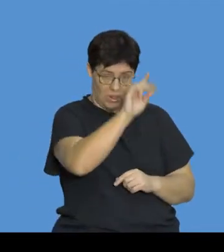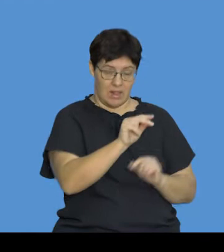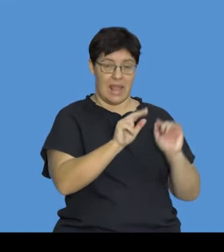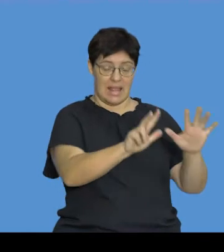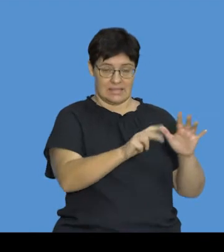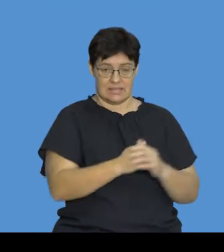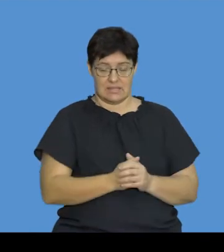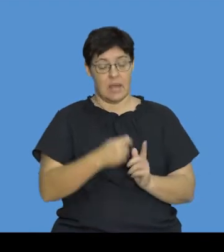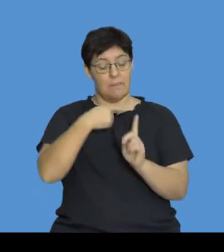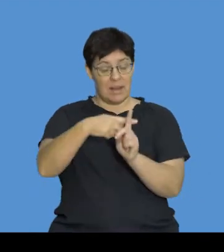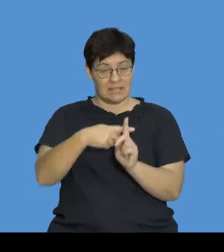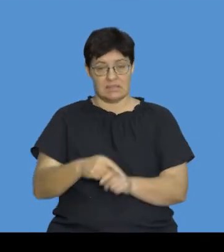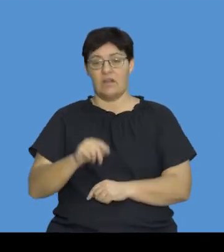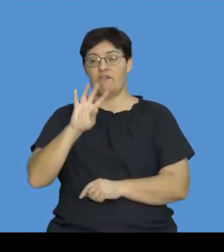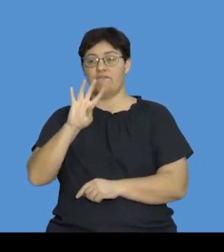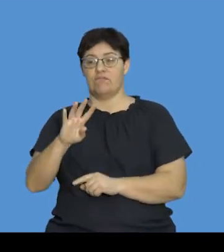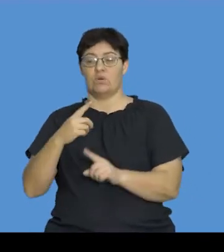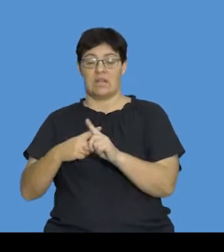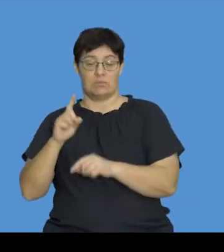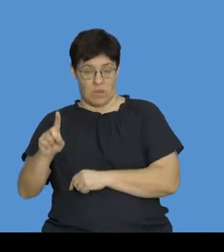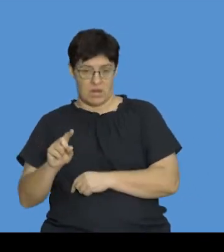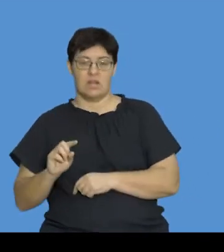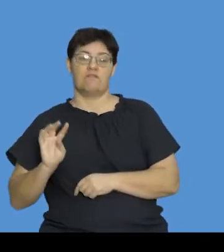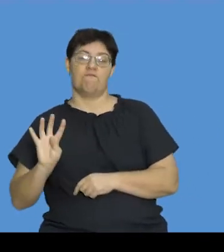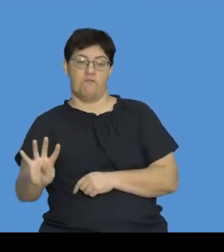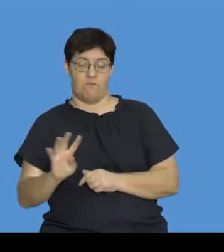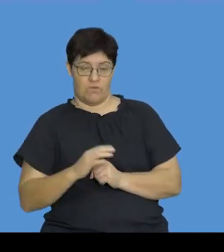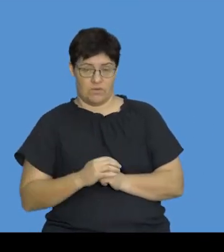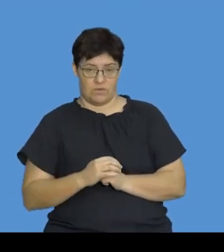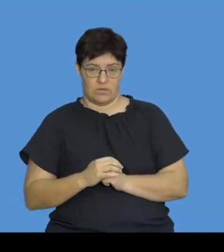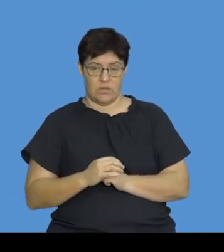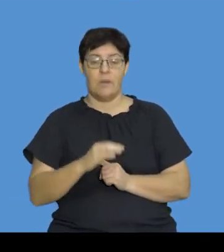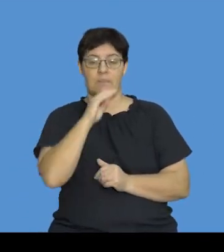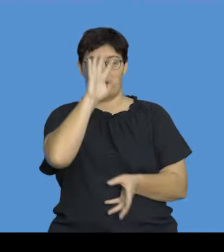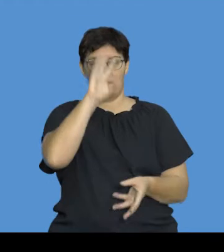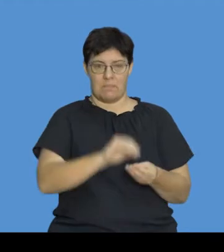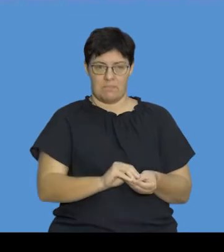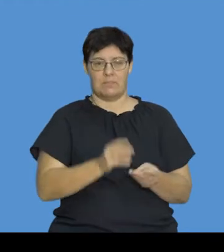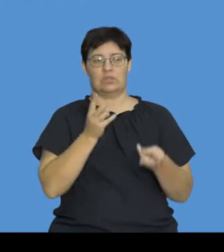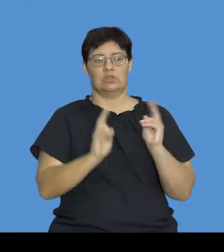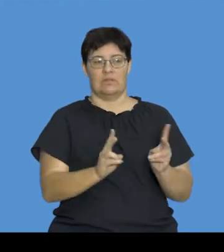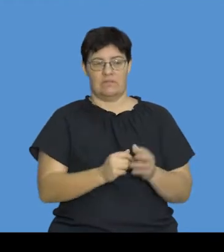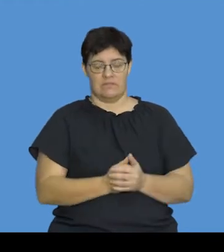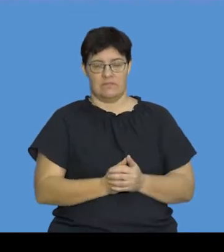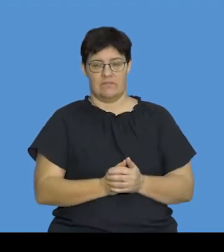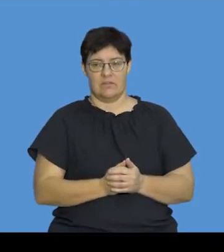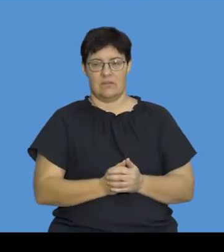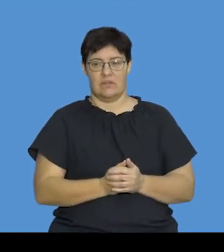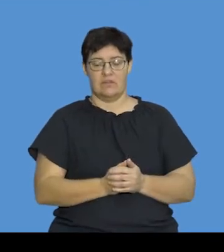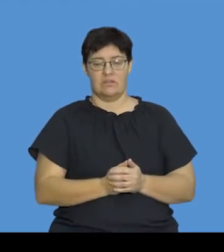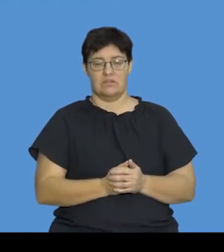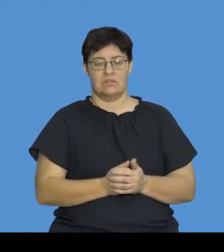8, plus 4 multiplied by 1 is 4, which will then give me 12. So at the end of the